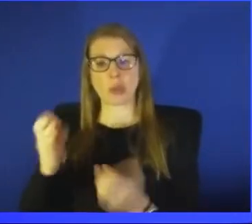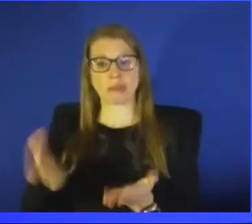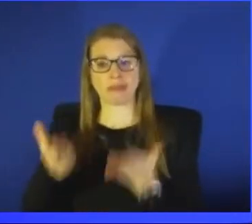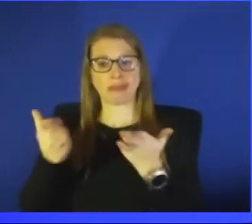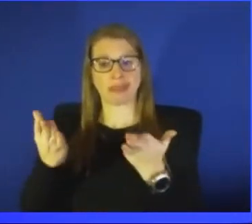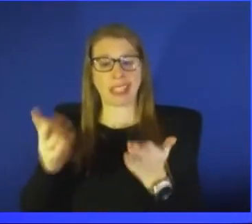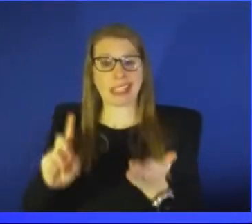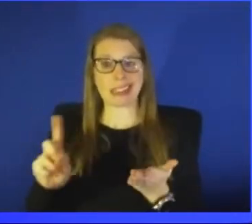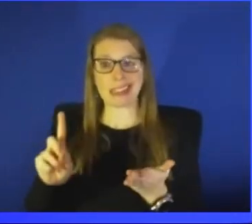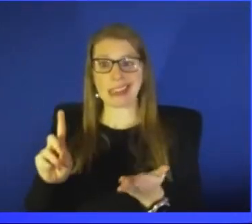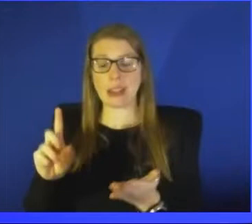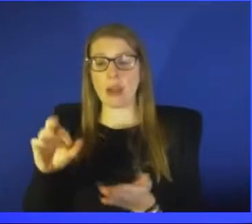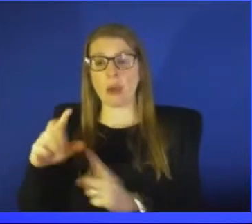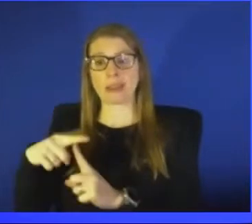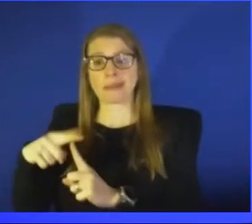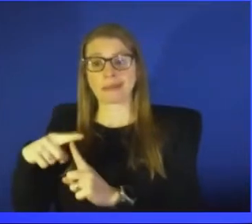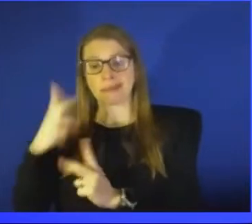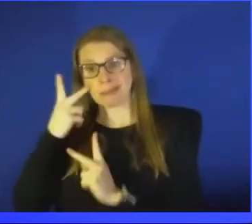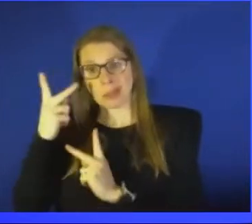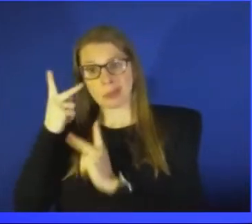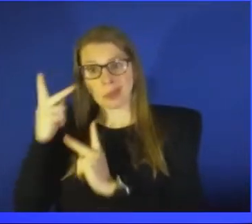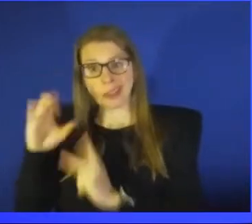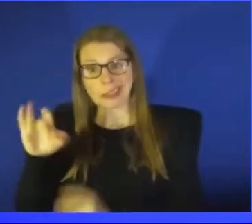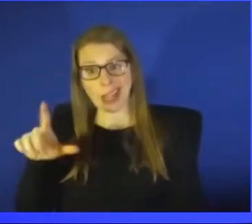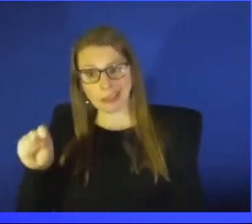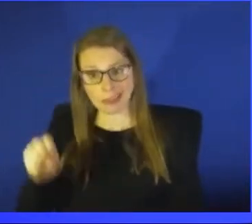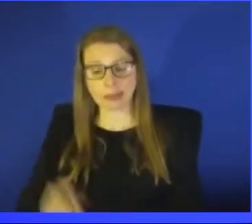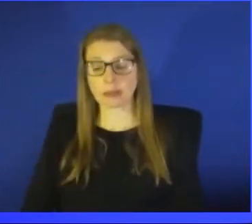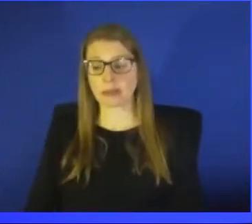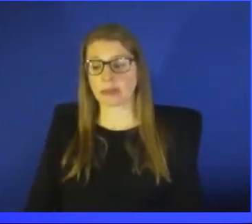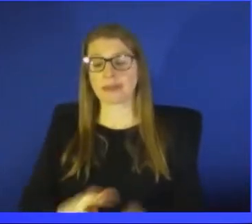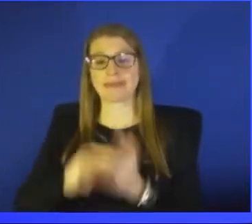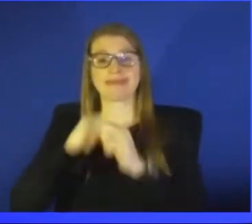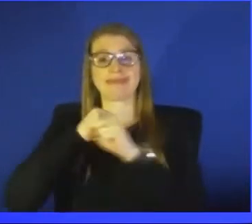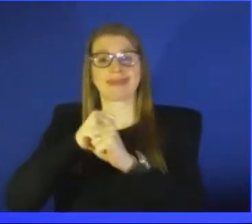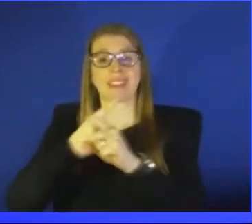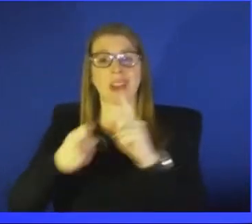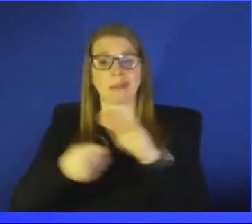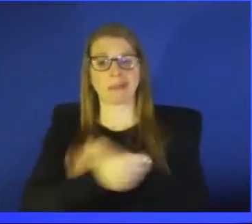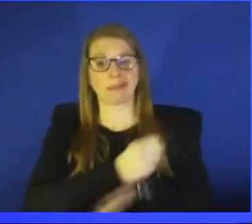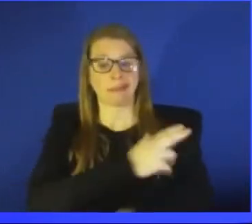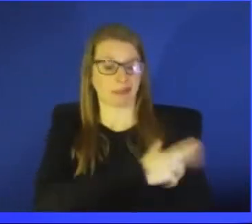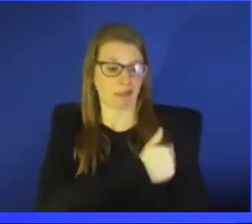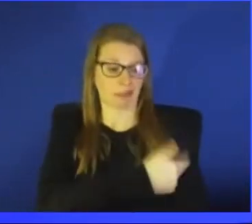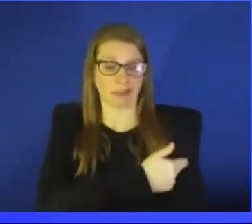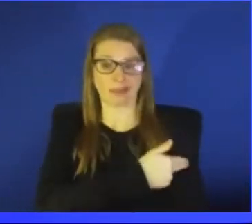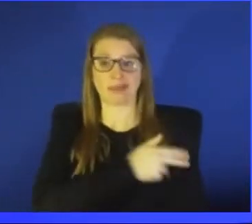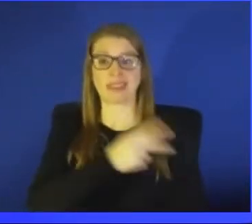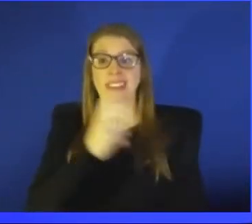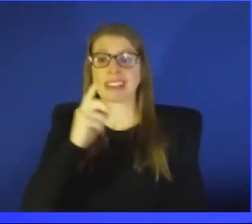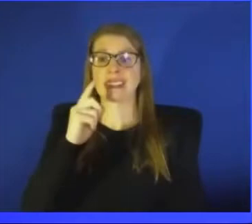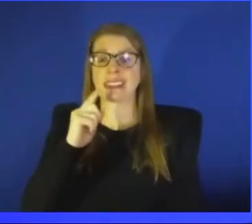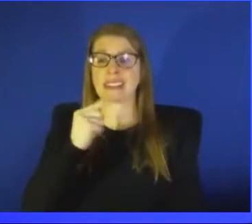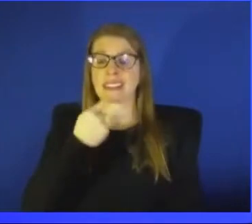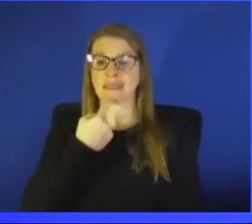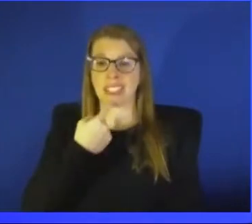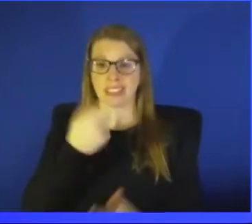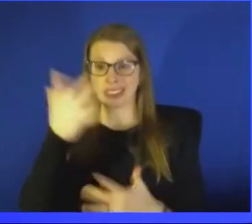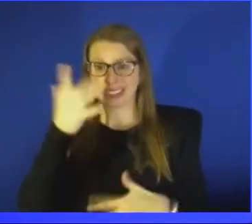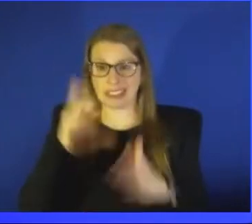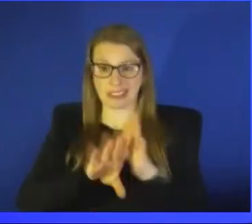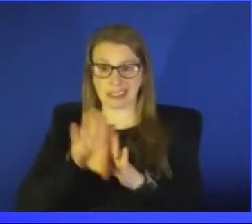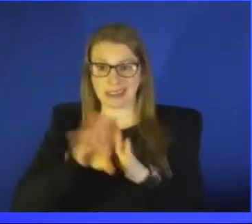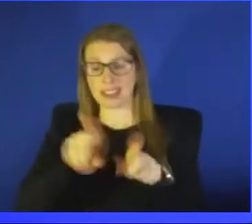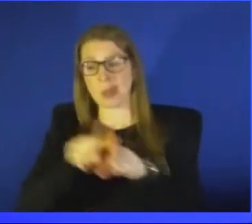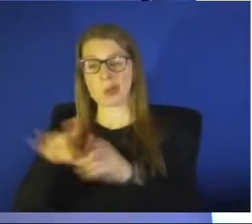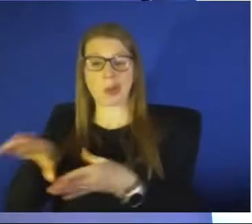still well protected from what? Well protected from hospitalization, severe disease, and death. And that's what those vaccinations are for. And so